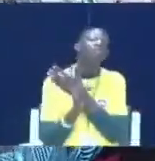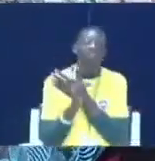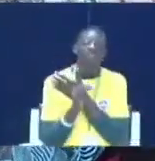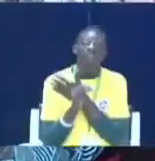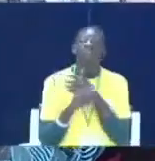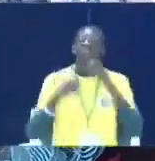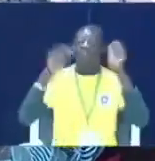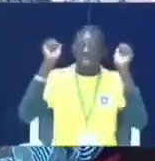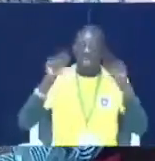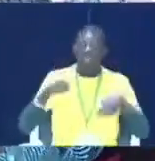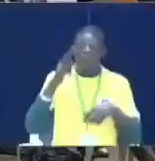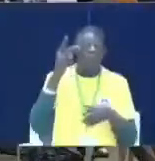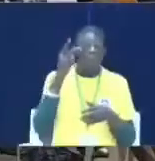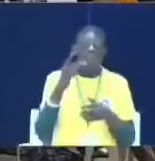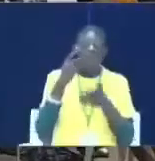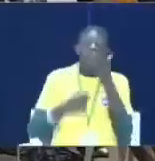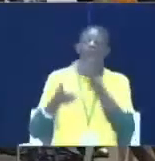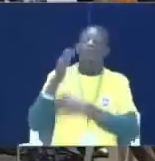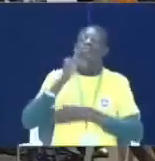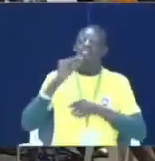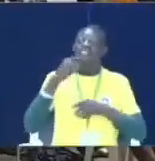Can you see what God is saying this evening?